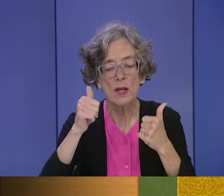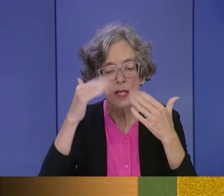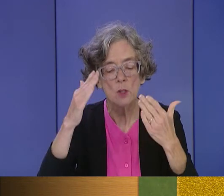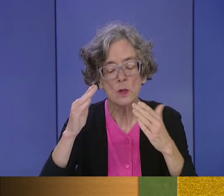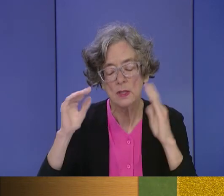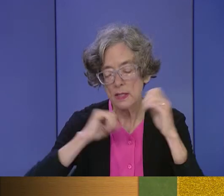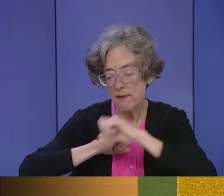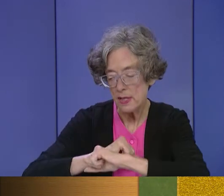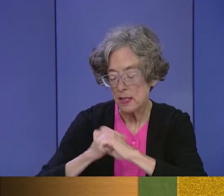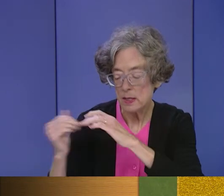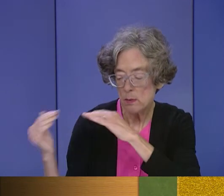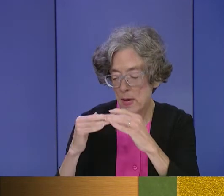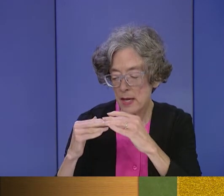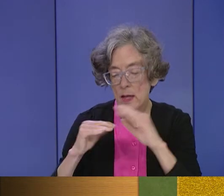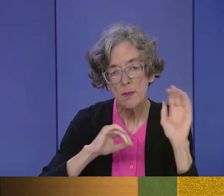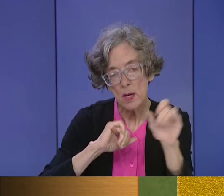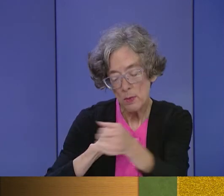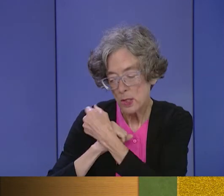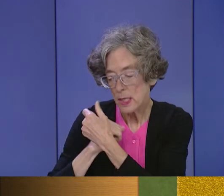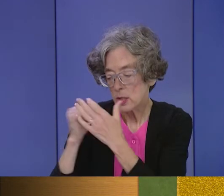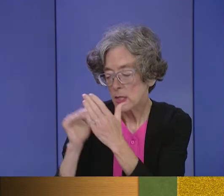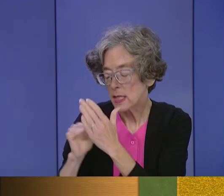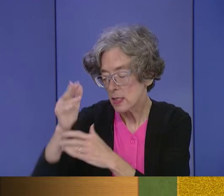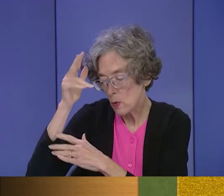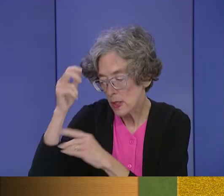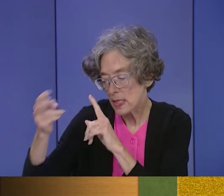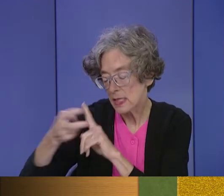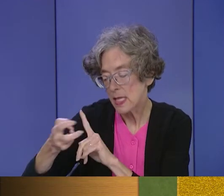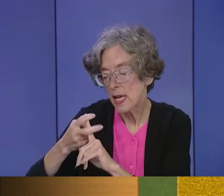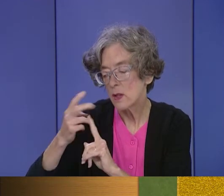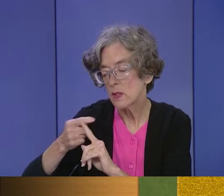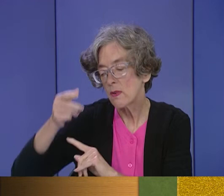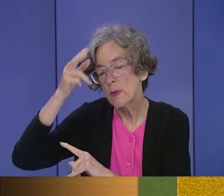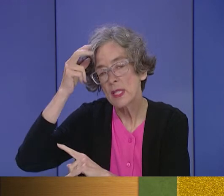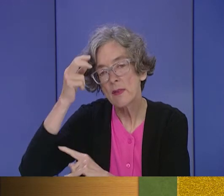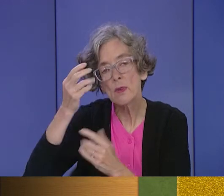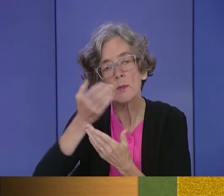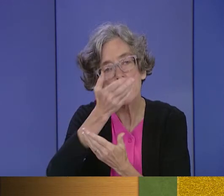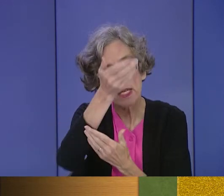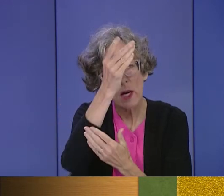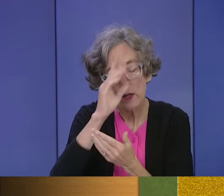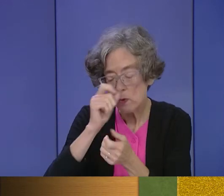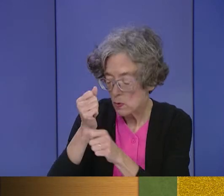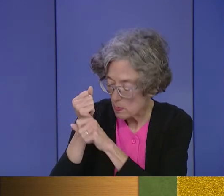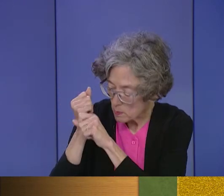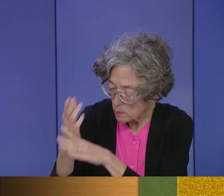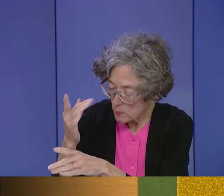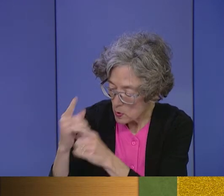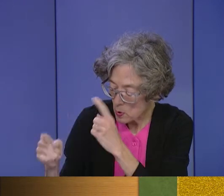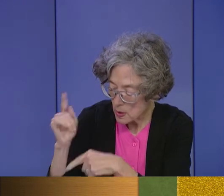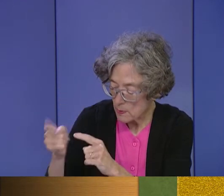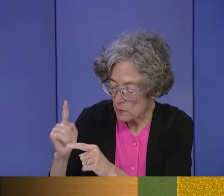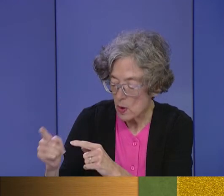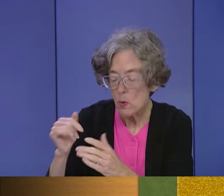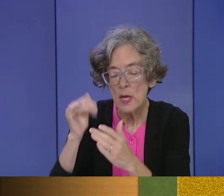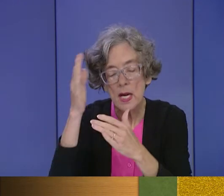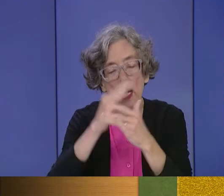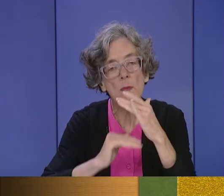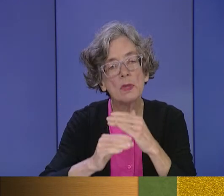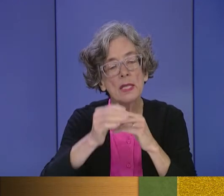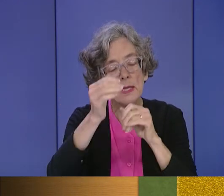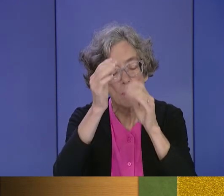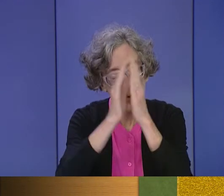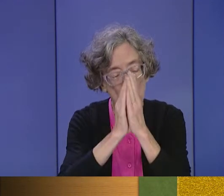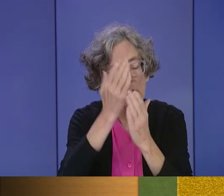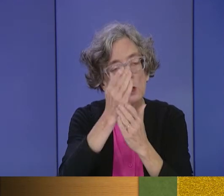battle. Be our protection against the wickedness and the snares of the devil. May God rebuke him, we humbly pray. And do thou,